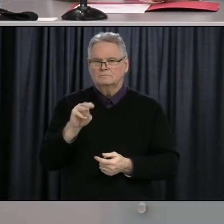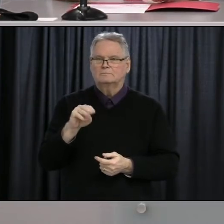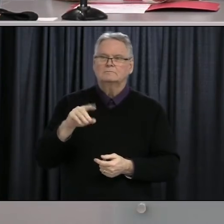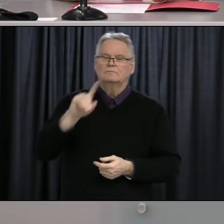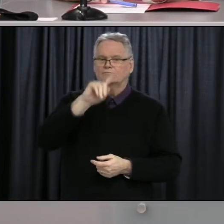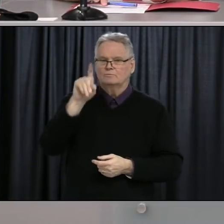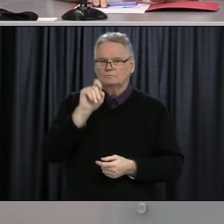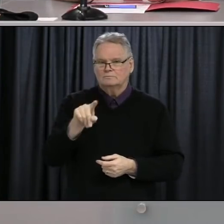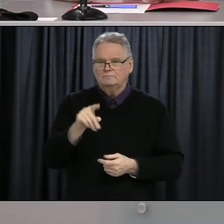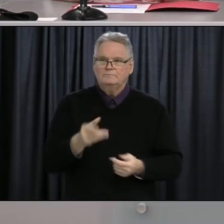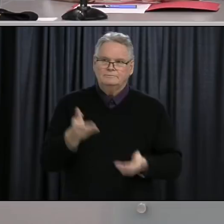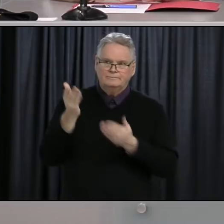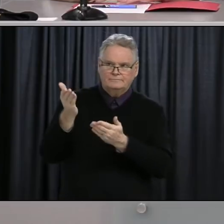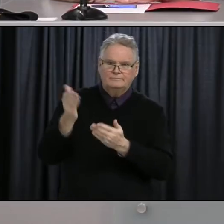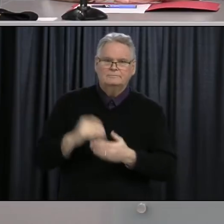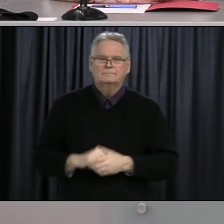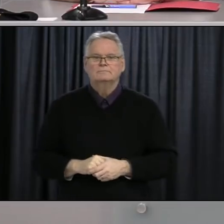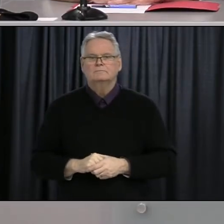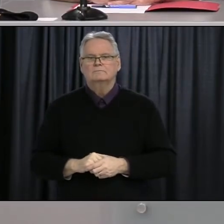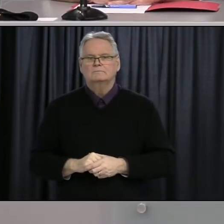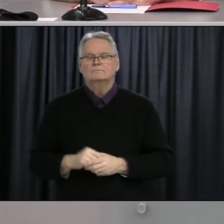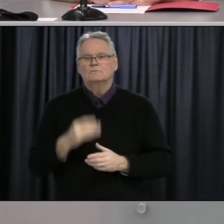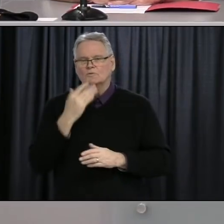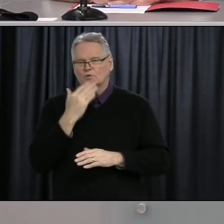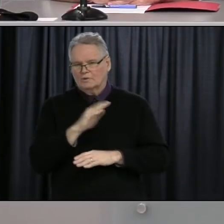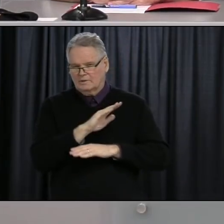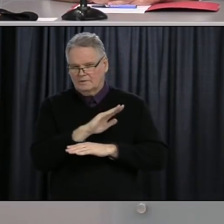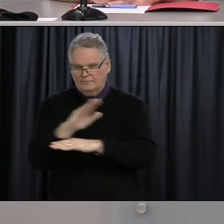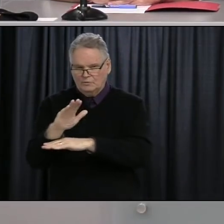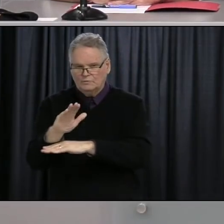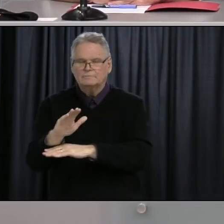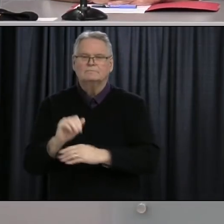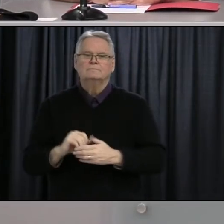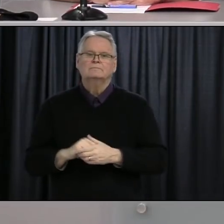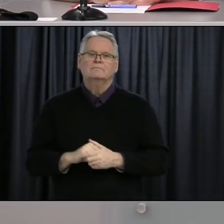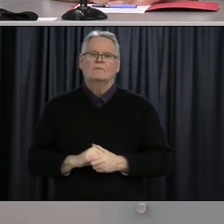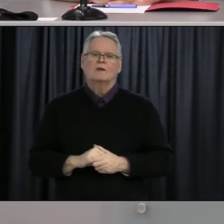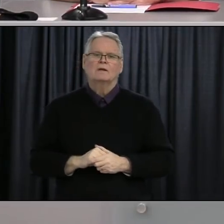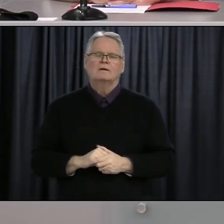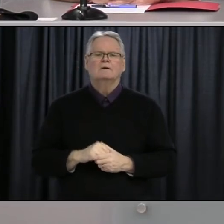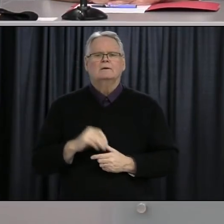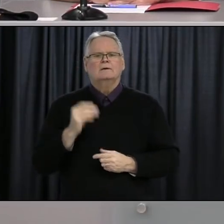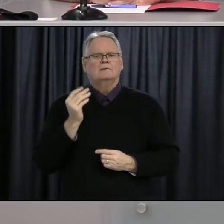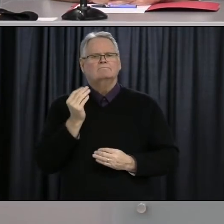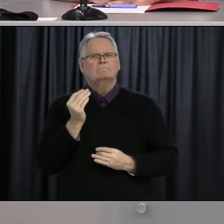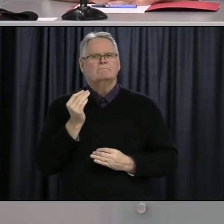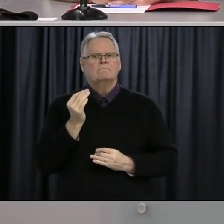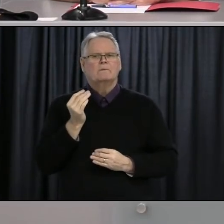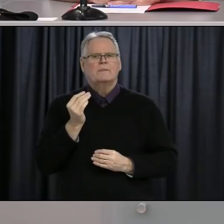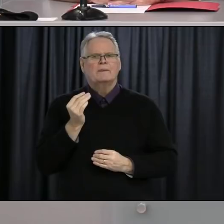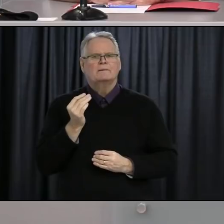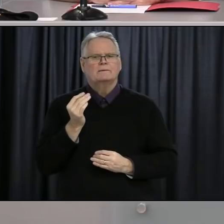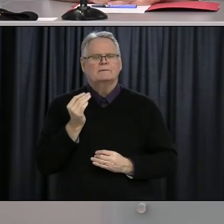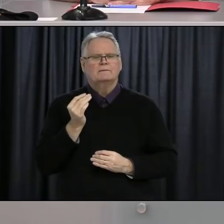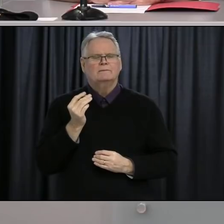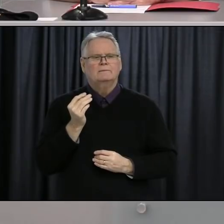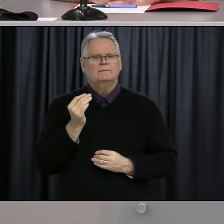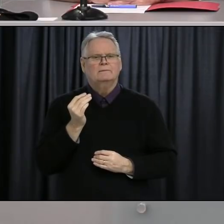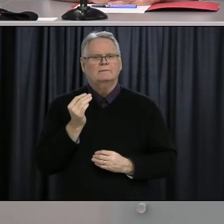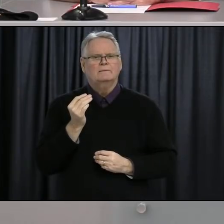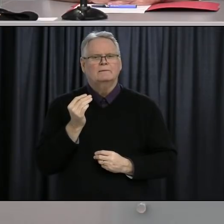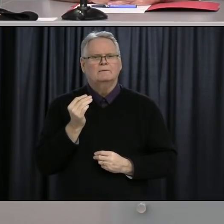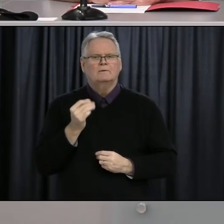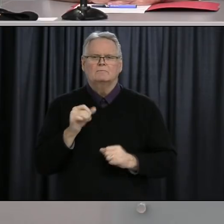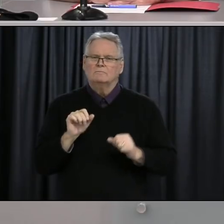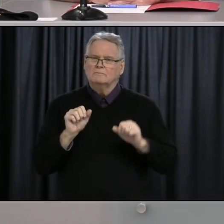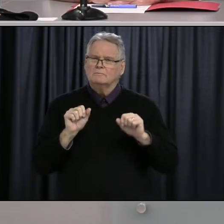afternoon. Excuse me. I'm wondering if you can respond to whether or not there's any investigation